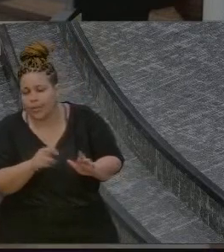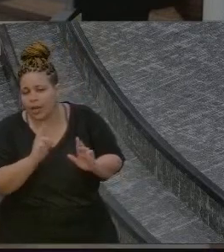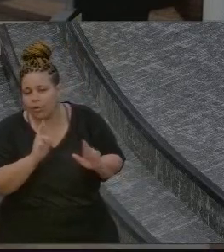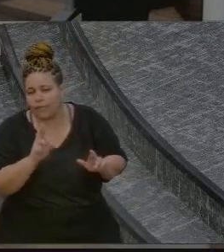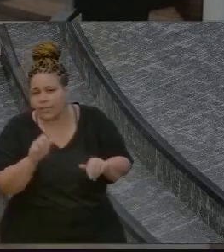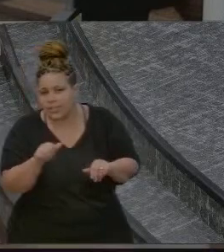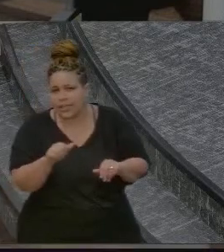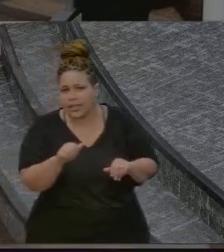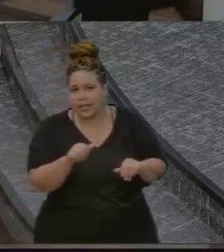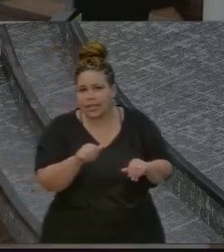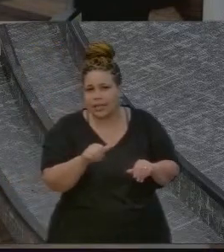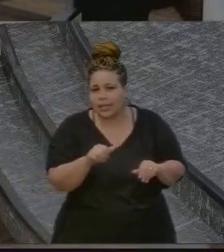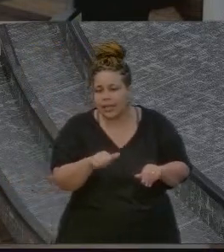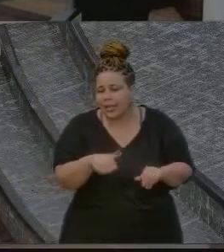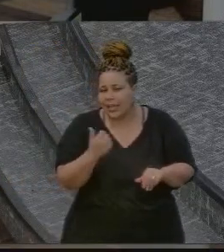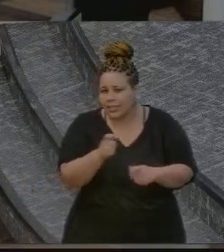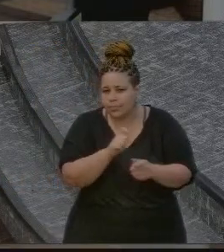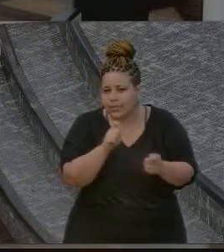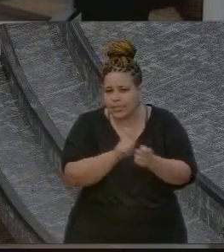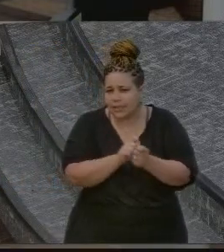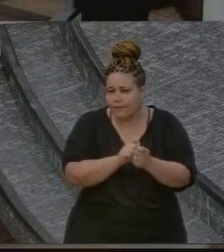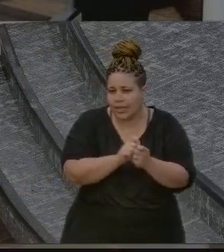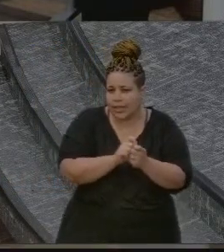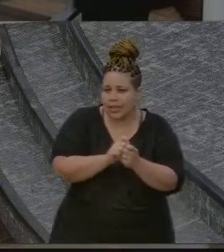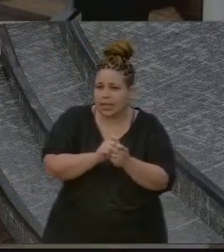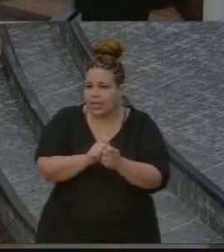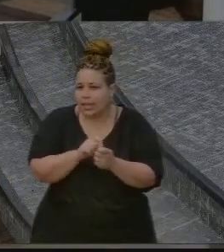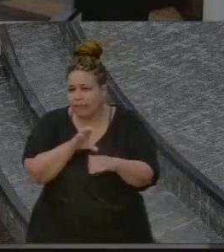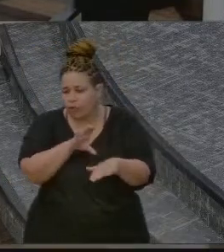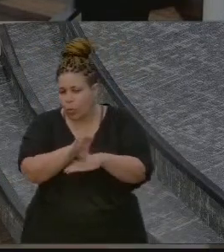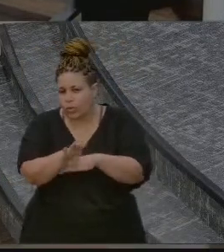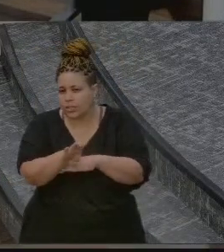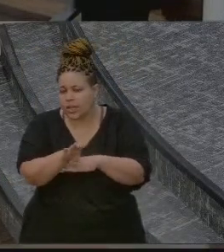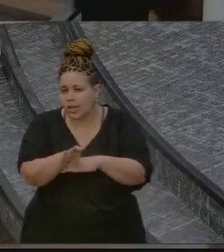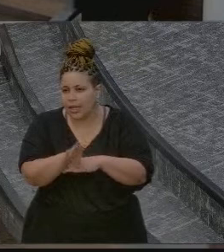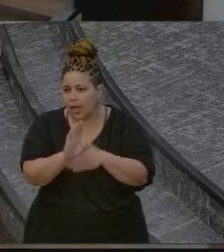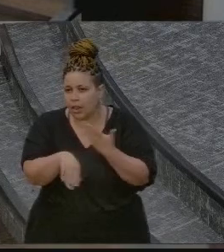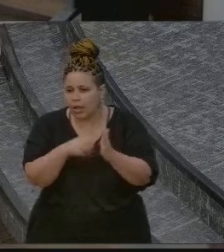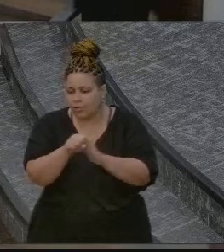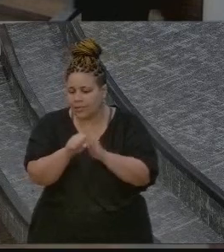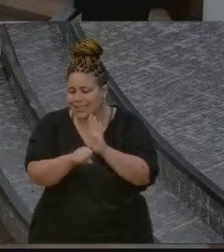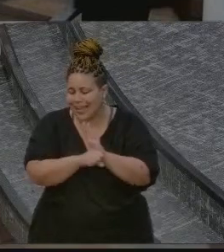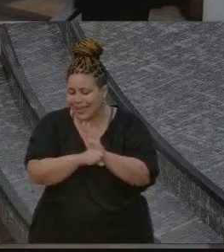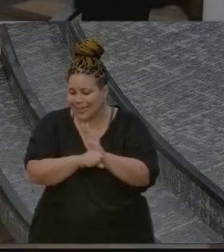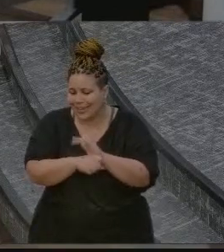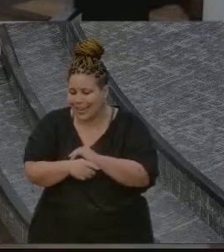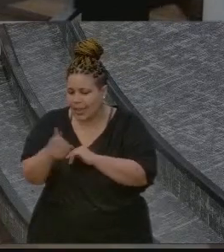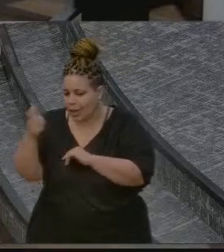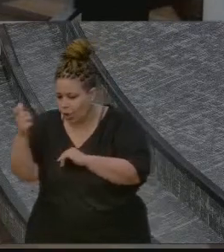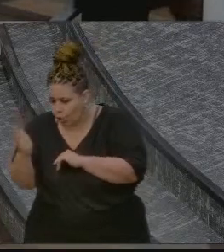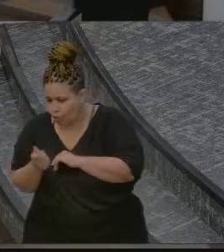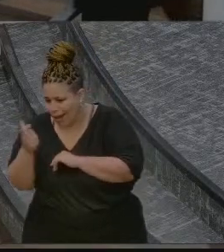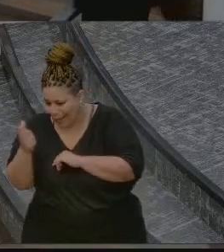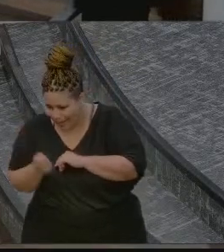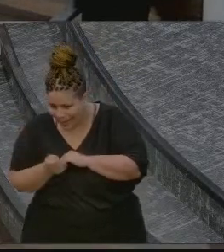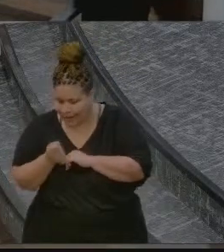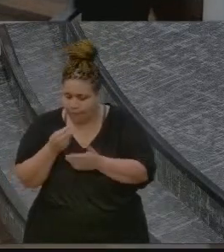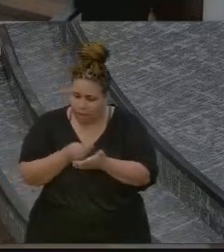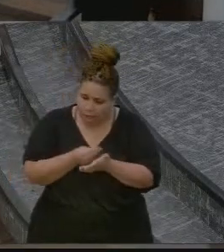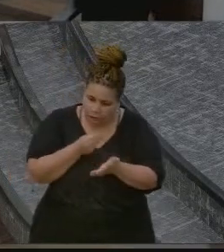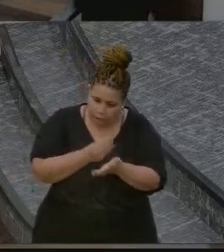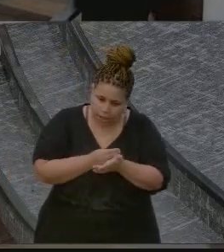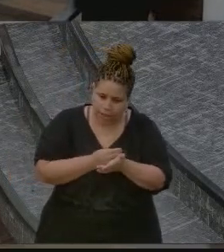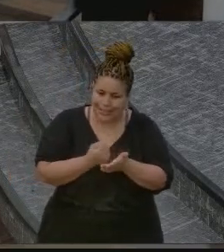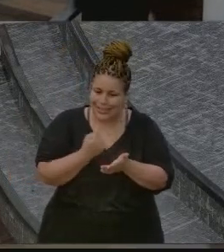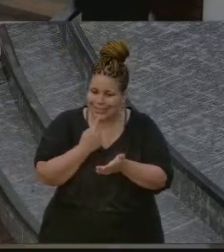mechanisms. A lot of state grants and funding do recite that you have